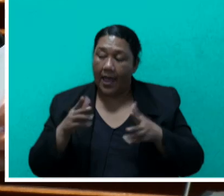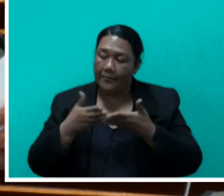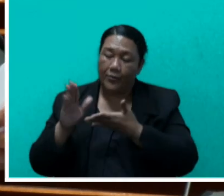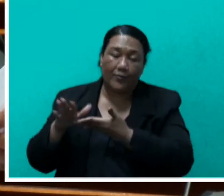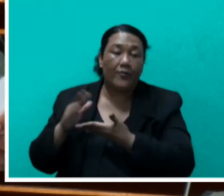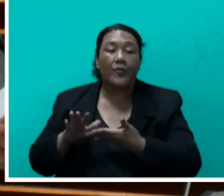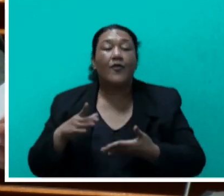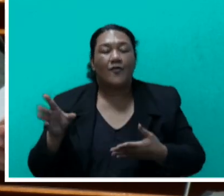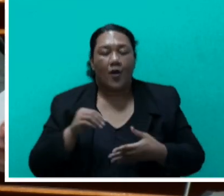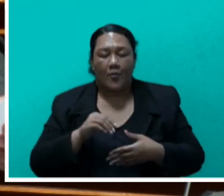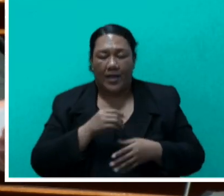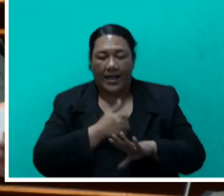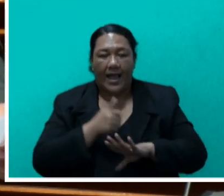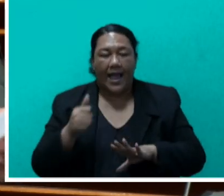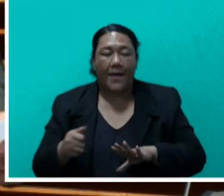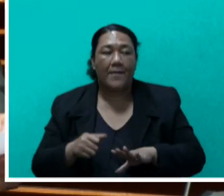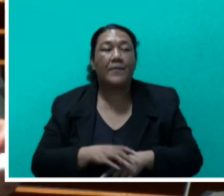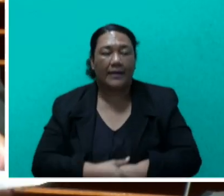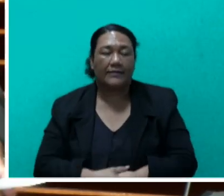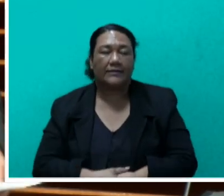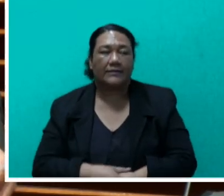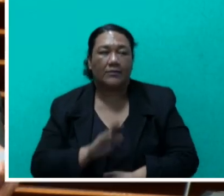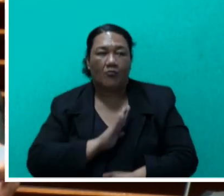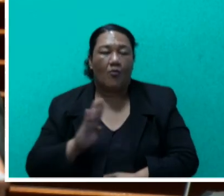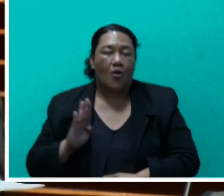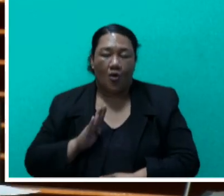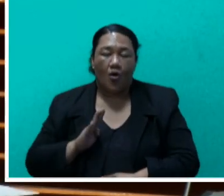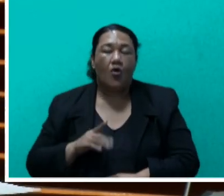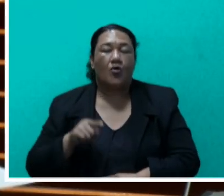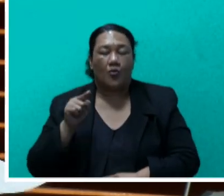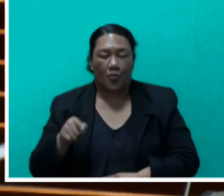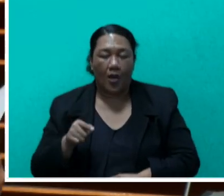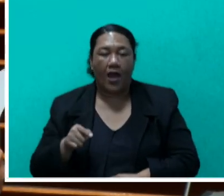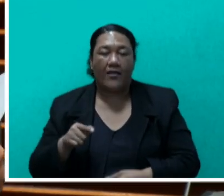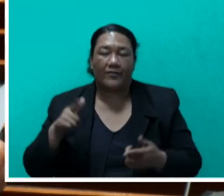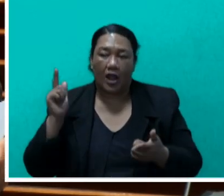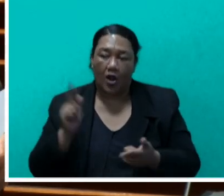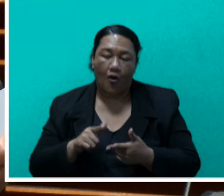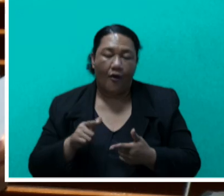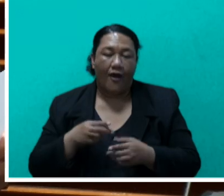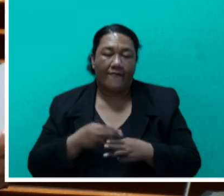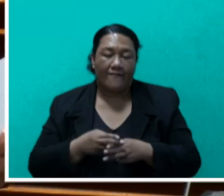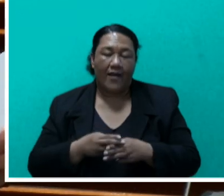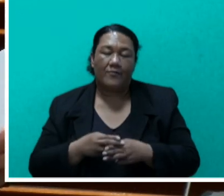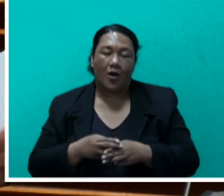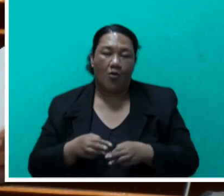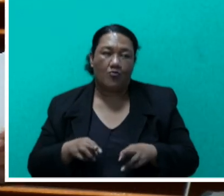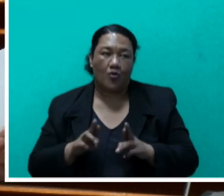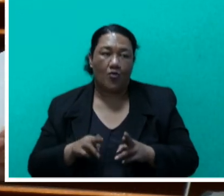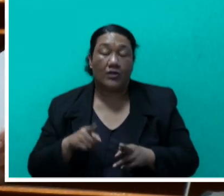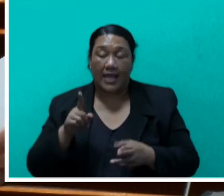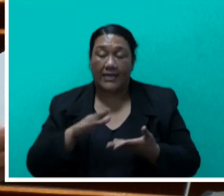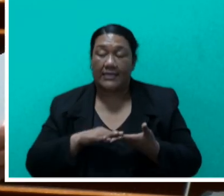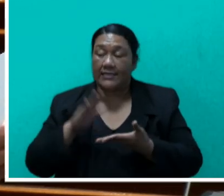the Government Tender Board, having more contractors accelerating the construction of rural farm roads. This indirectly increased competition